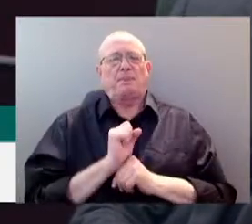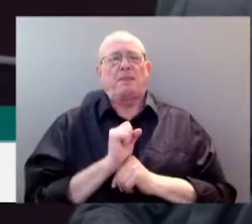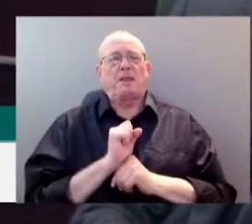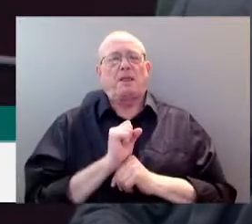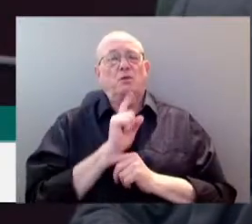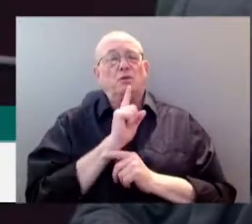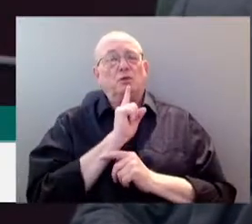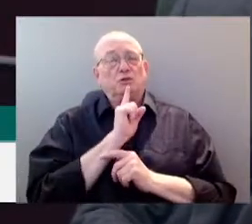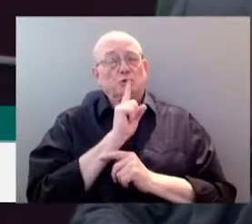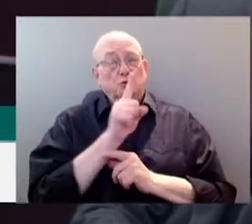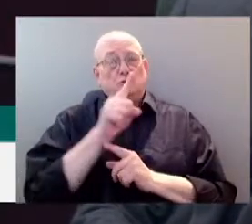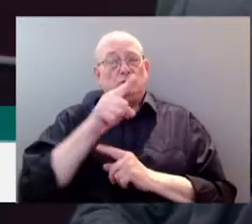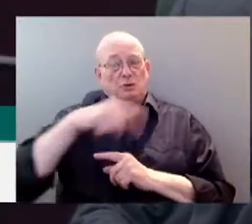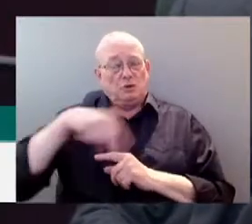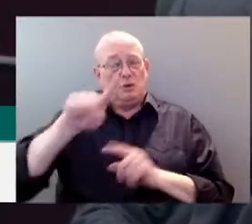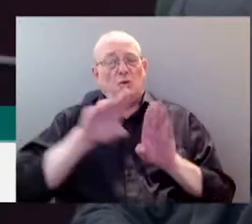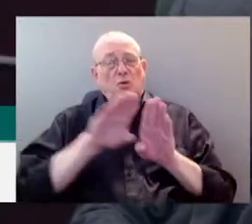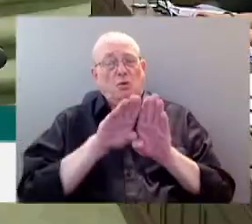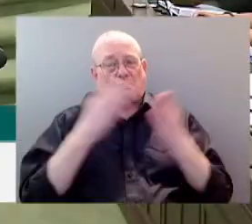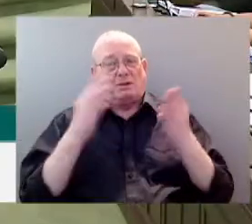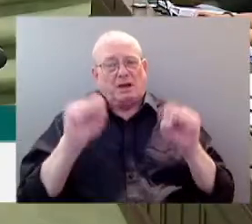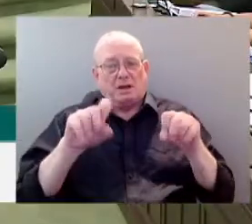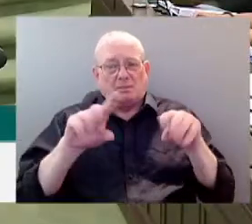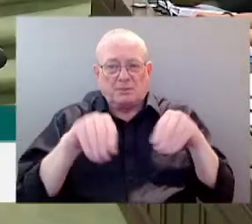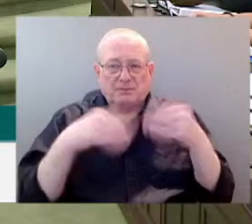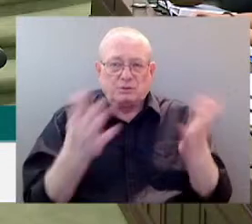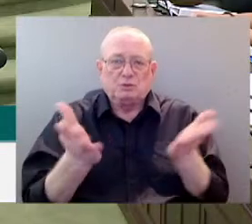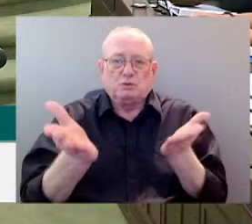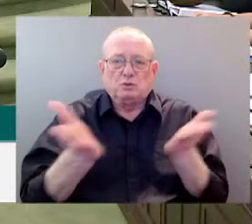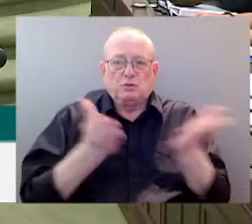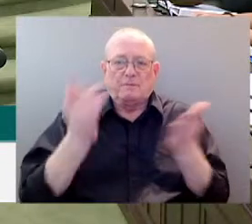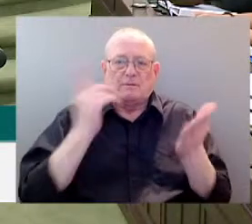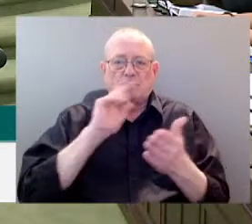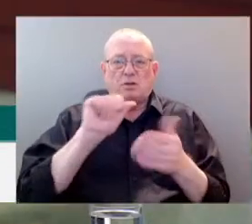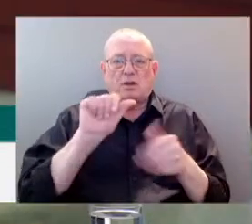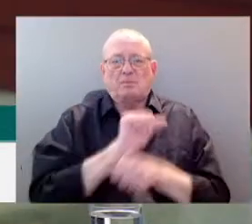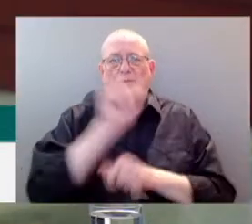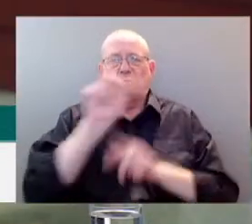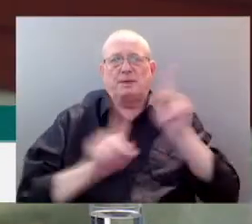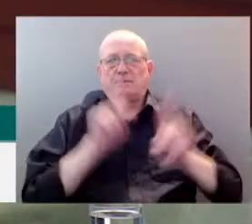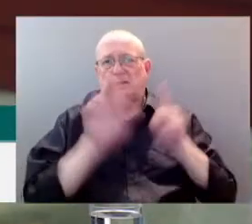that they can provide albertans the services that they need the honorable member for Calgary